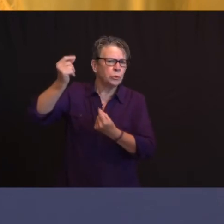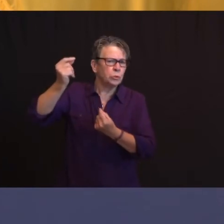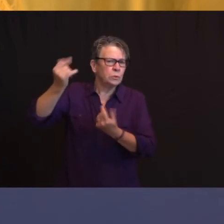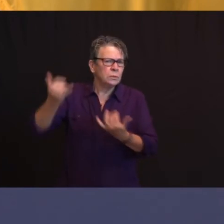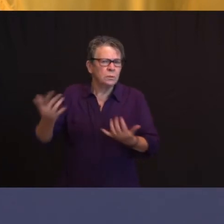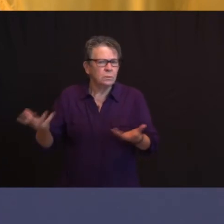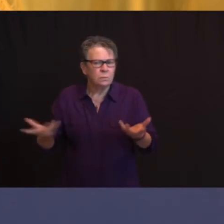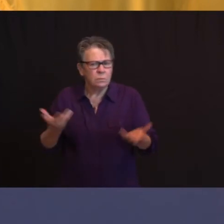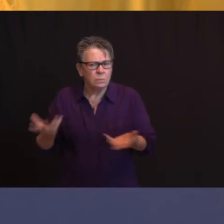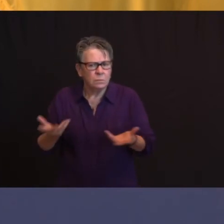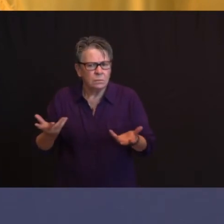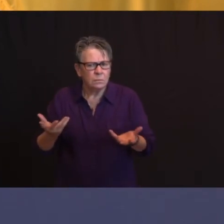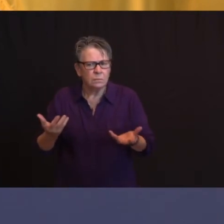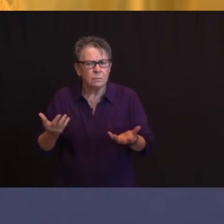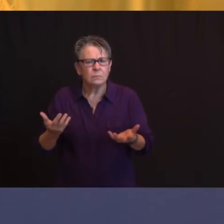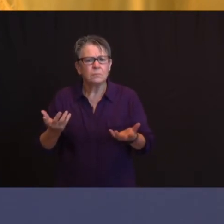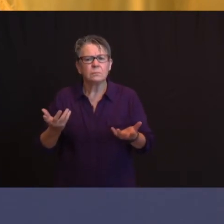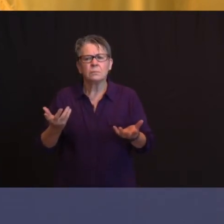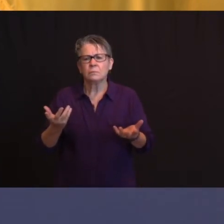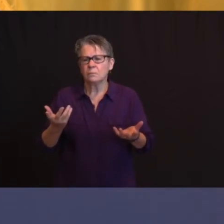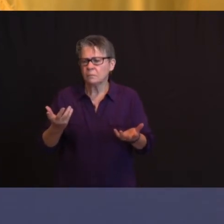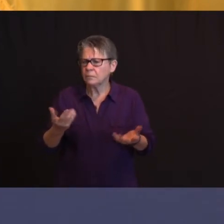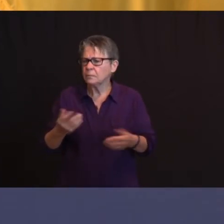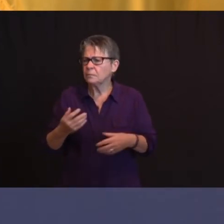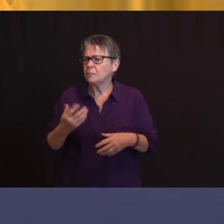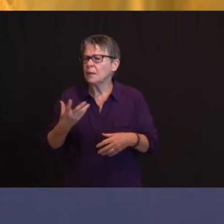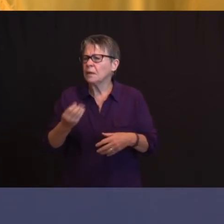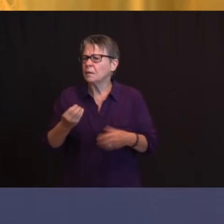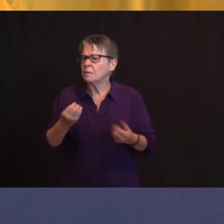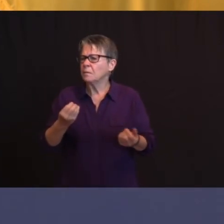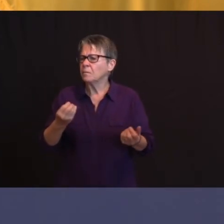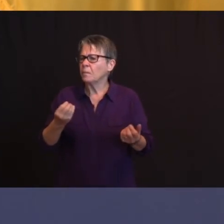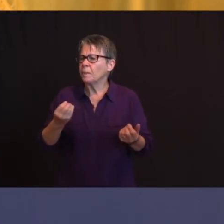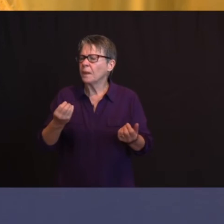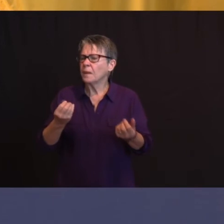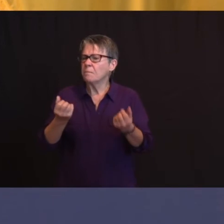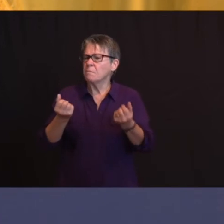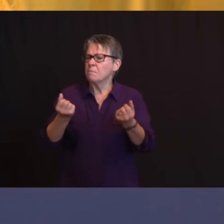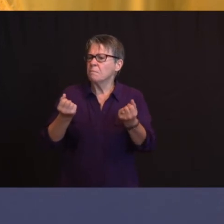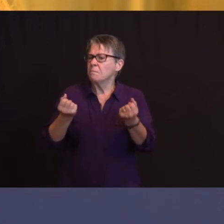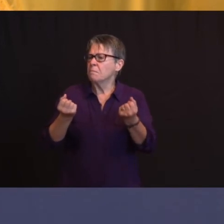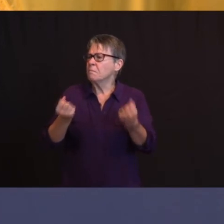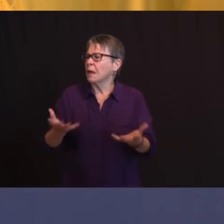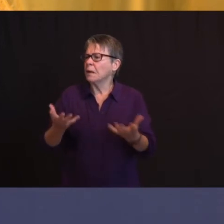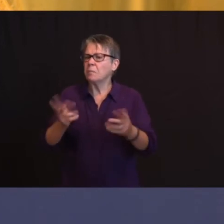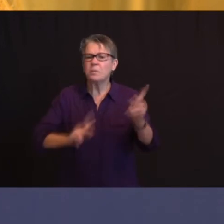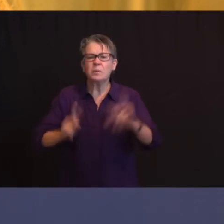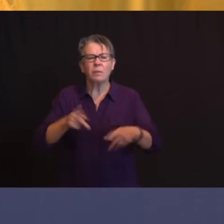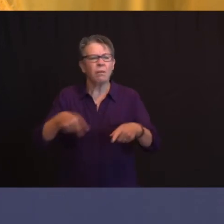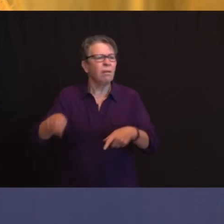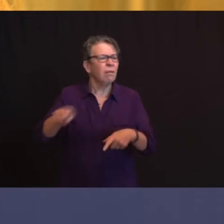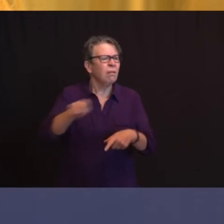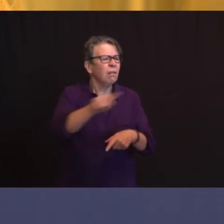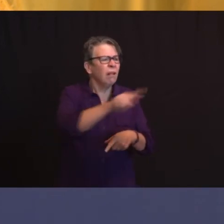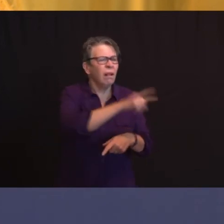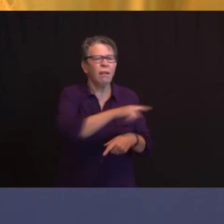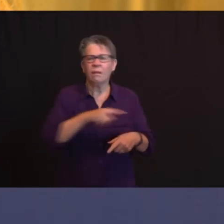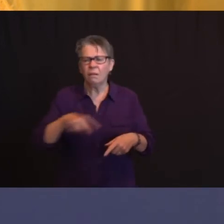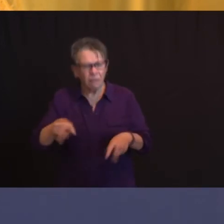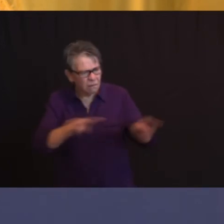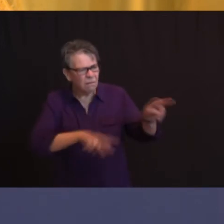over COVID-19 safety violations. Dan is concerned what's going on with those complaints. Have they been followed up